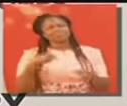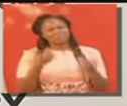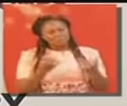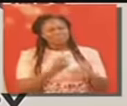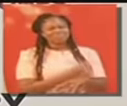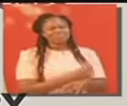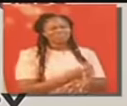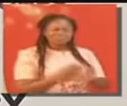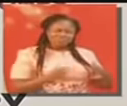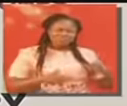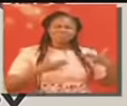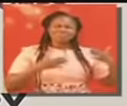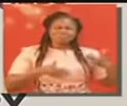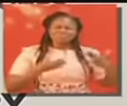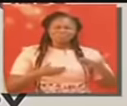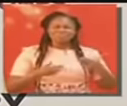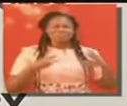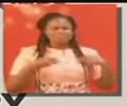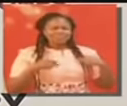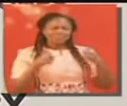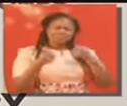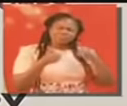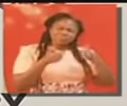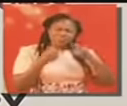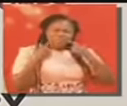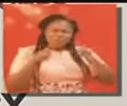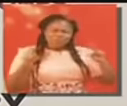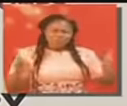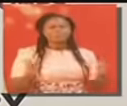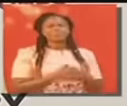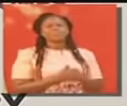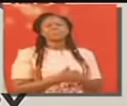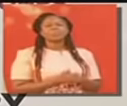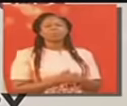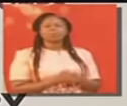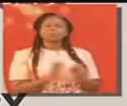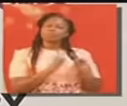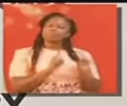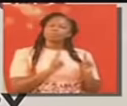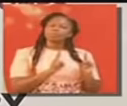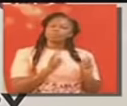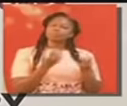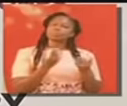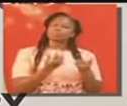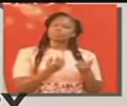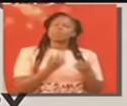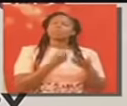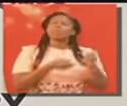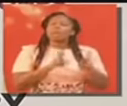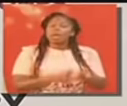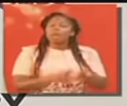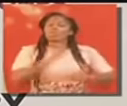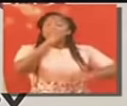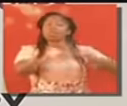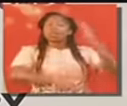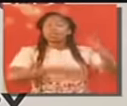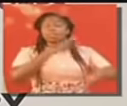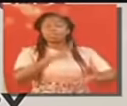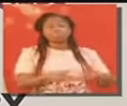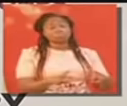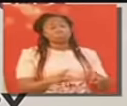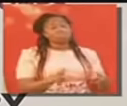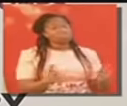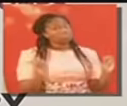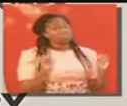this morning. What is happening globally? The pandemic shows no signs of a global